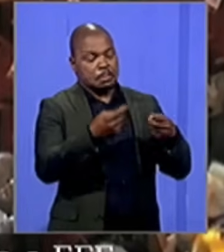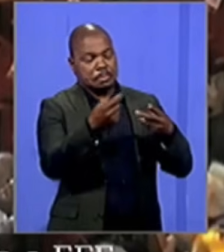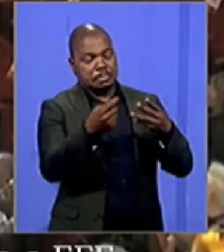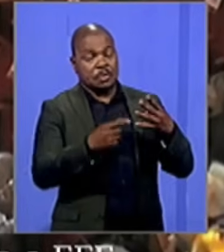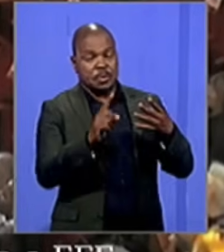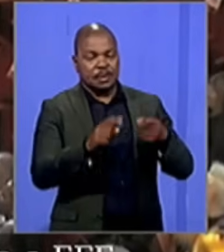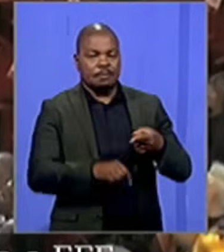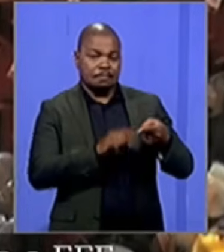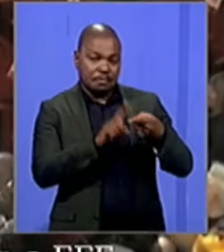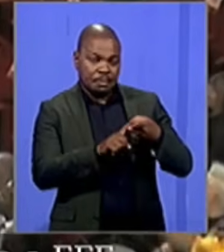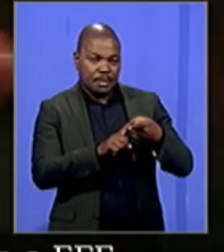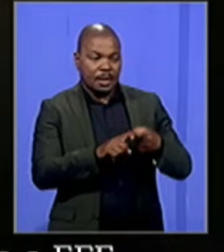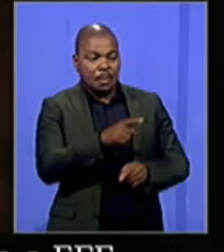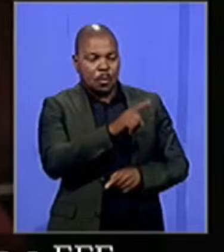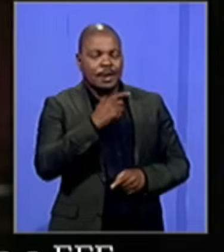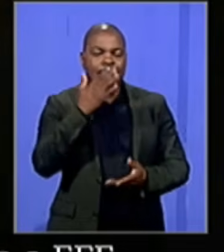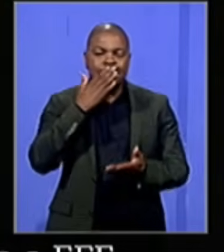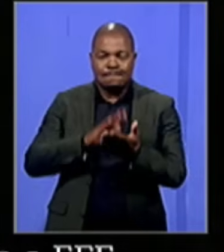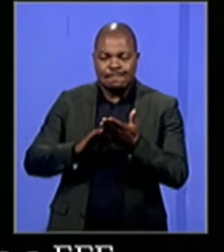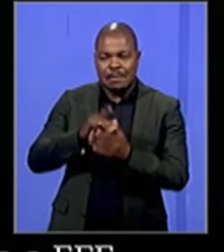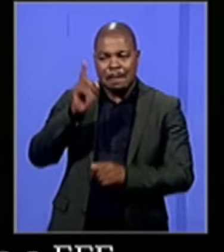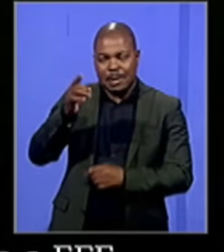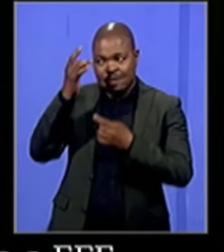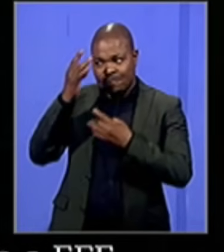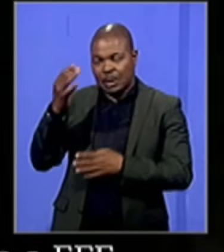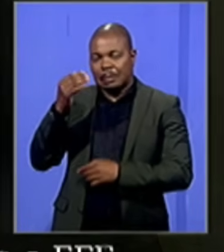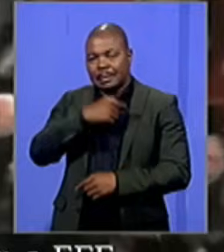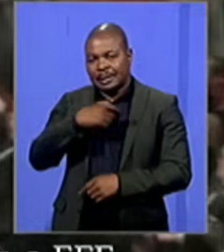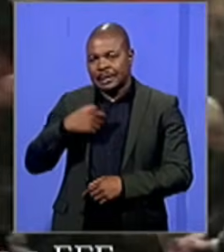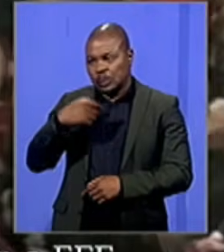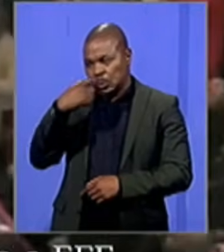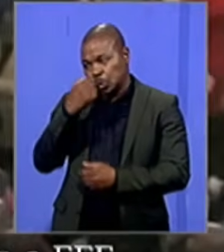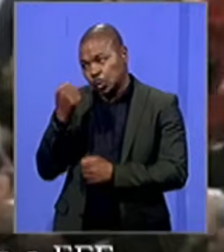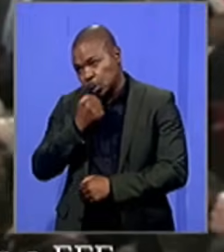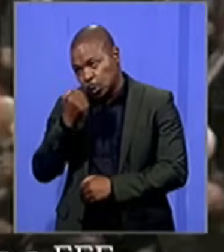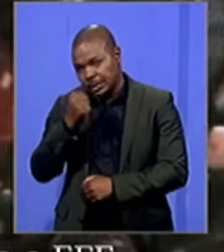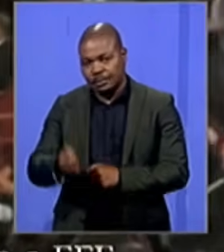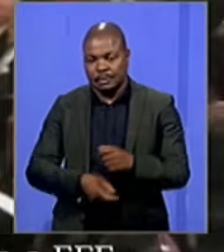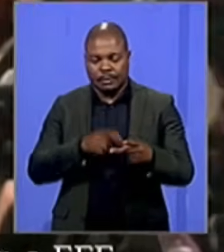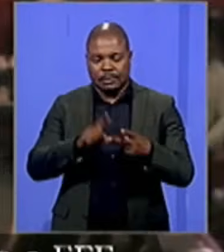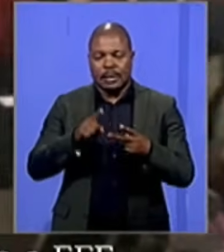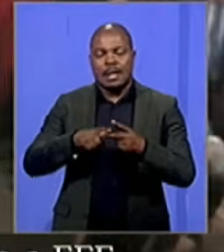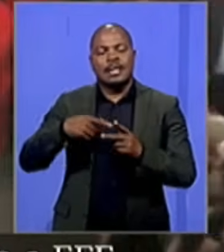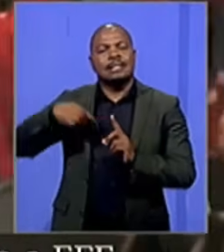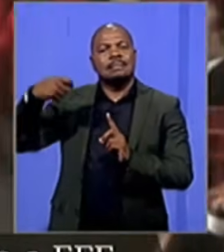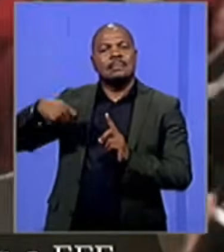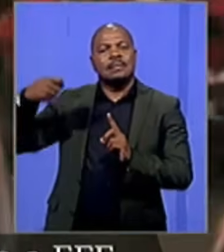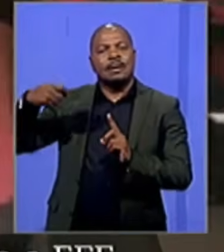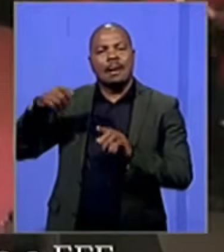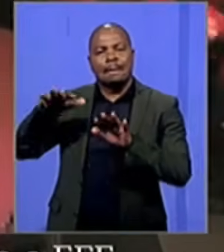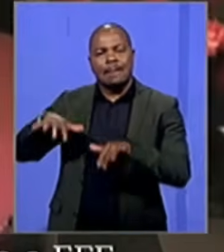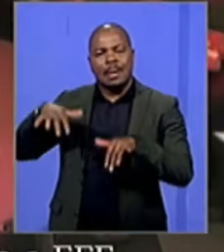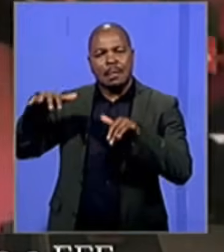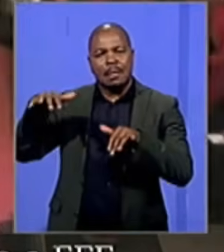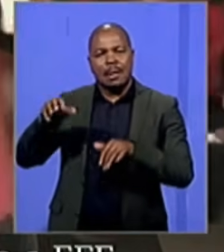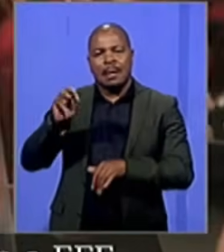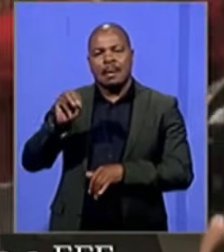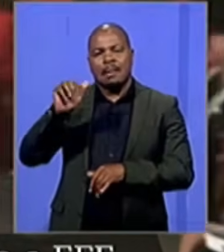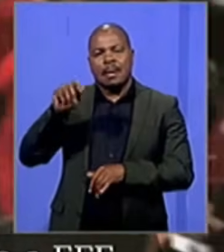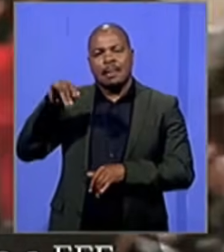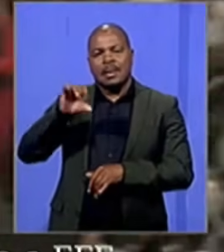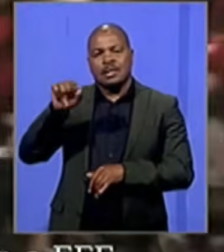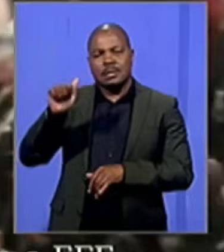go akaretša tša gore ba kgopele tshwarelo ka molomo go mopresidente Cyril Ramaphosa, mospikara wa parlamente Nosivio Mapisa-Nqakula ga mmogo le